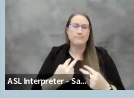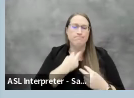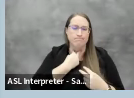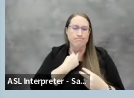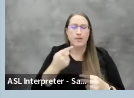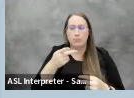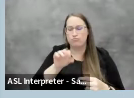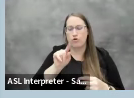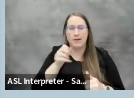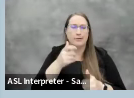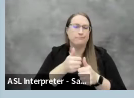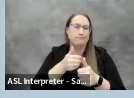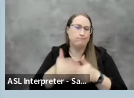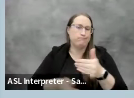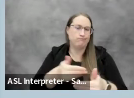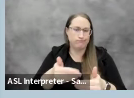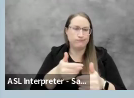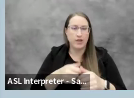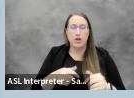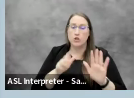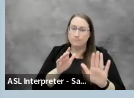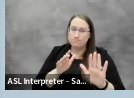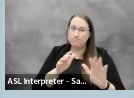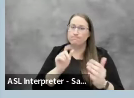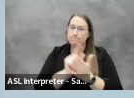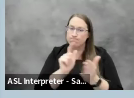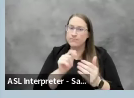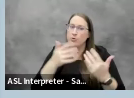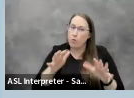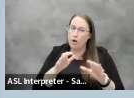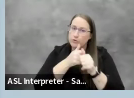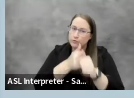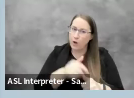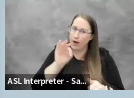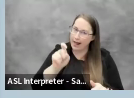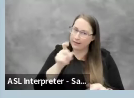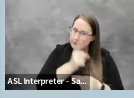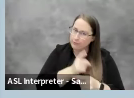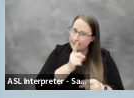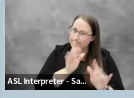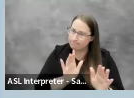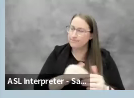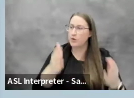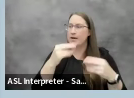probate. So let's not be Alex. Next slide, please.